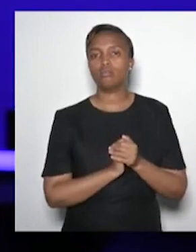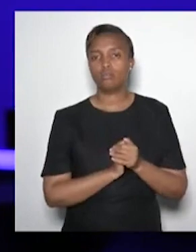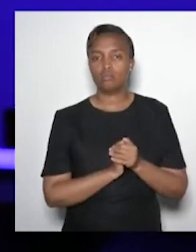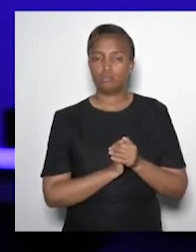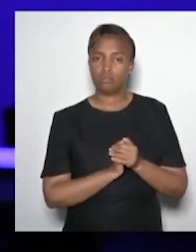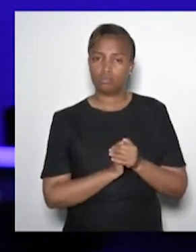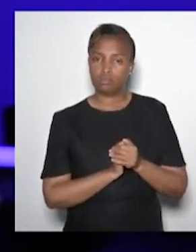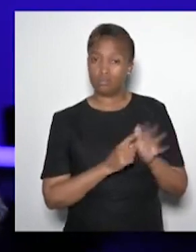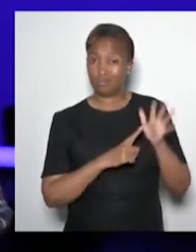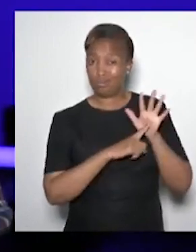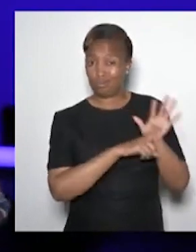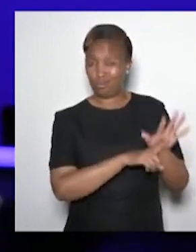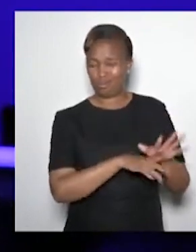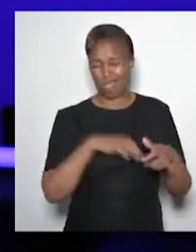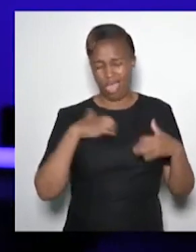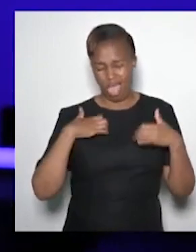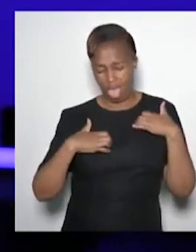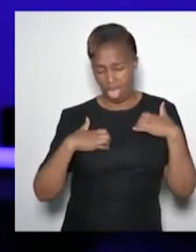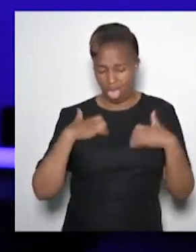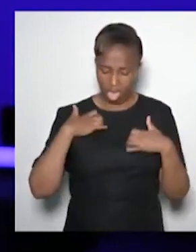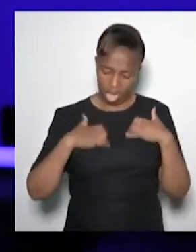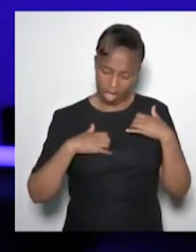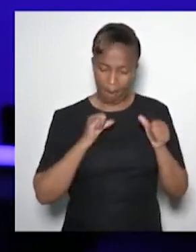They even show concern better.